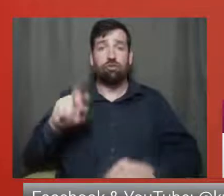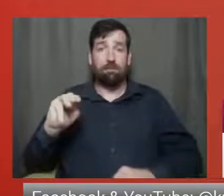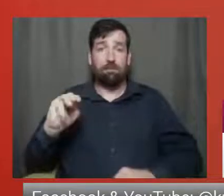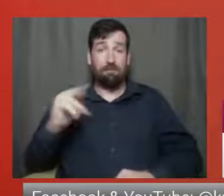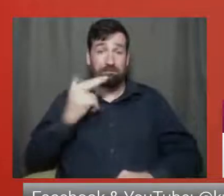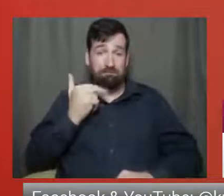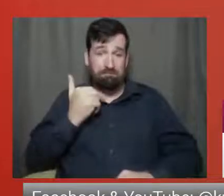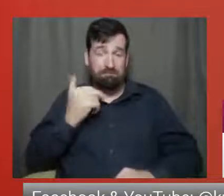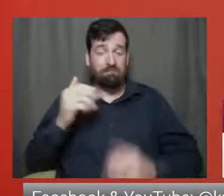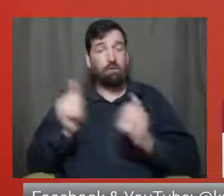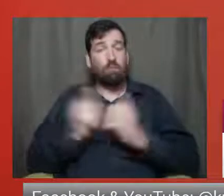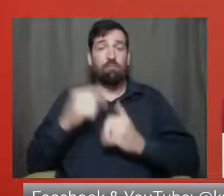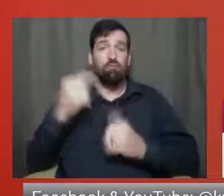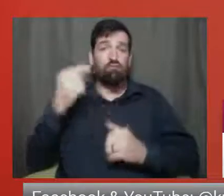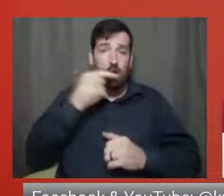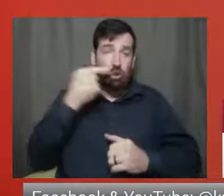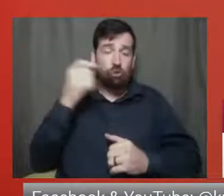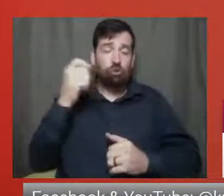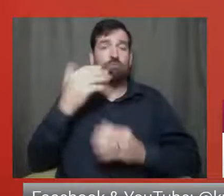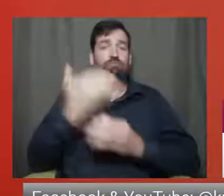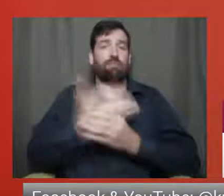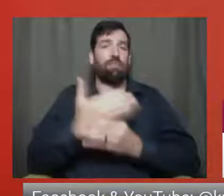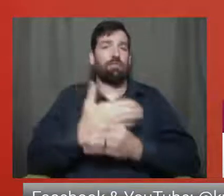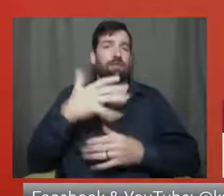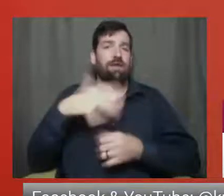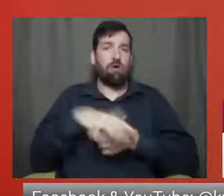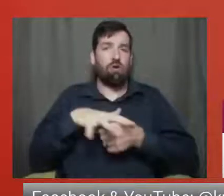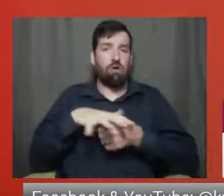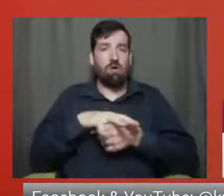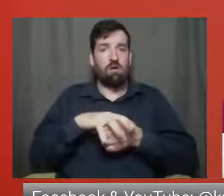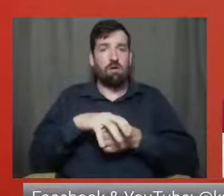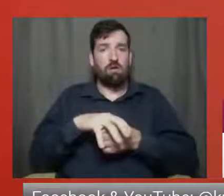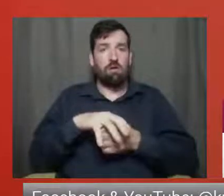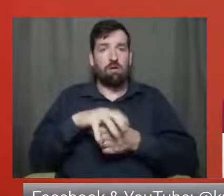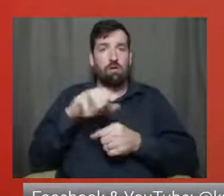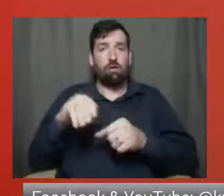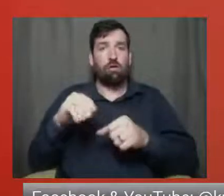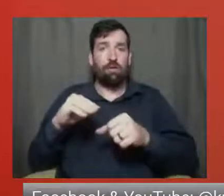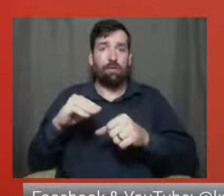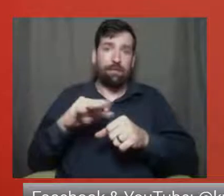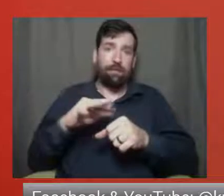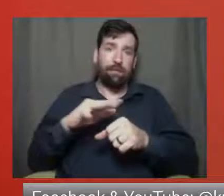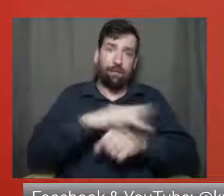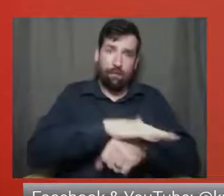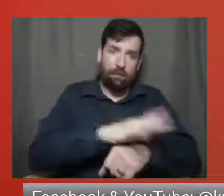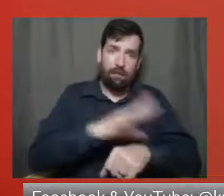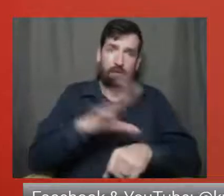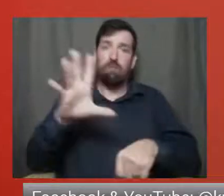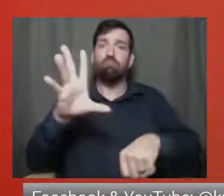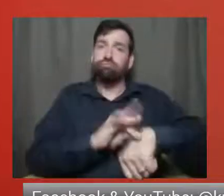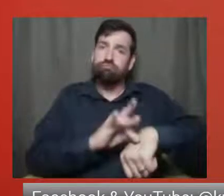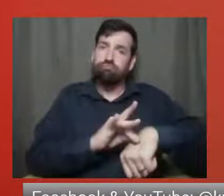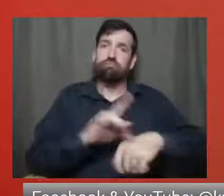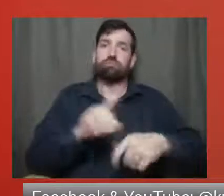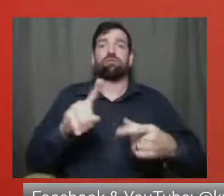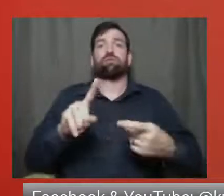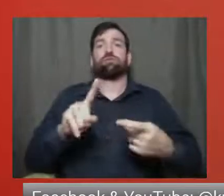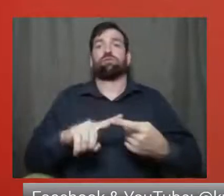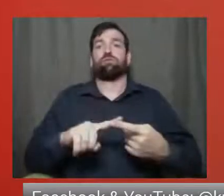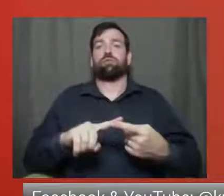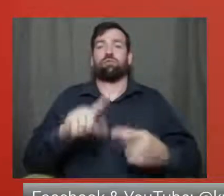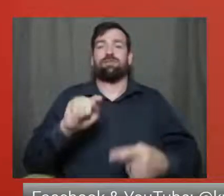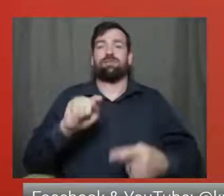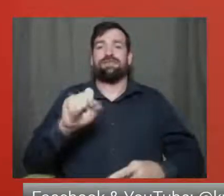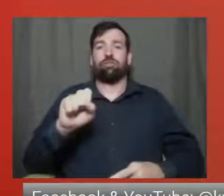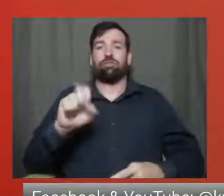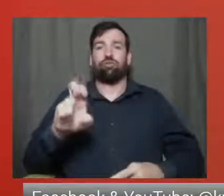things and irritating that area, there's a chance it could seed or kind of attach to the external tissue that's within the heart, whether it